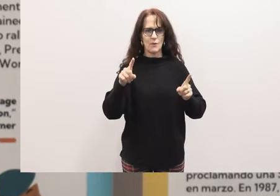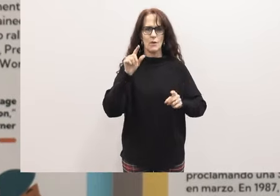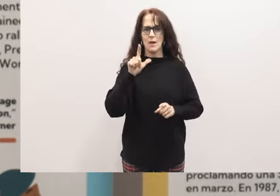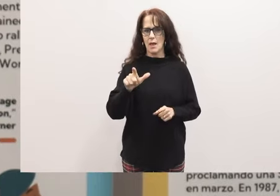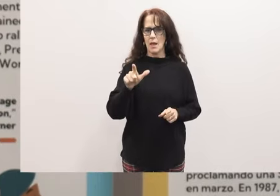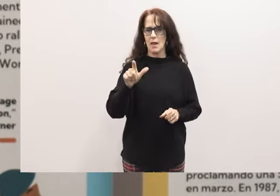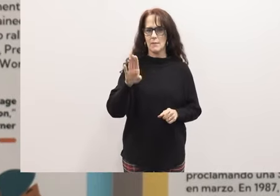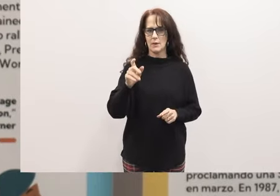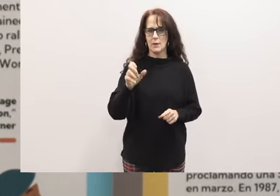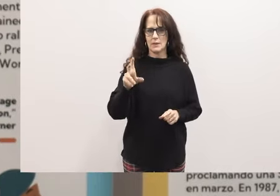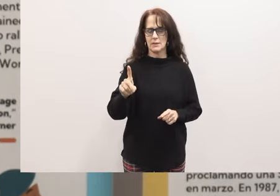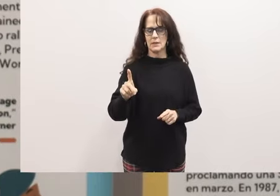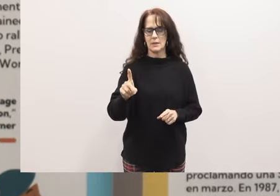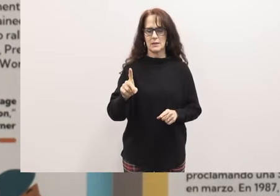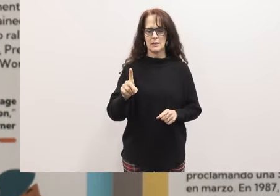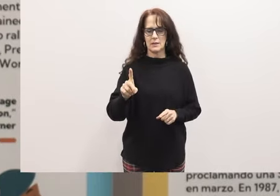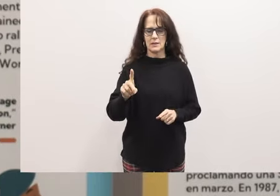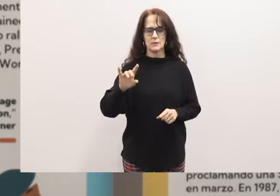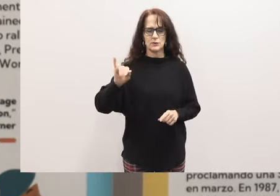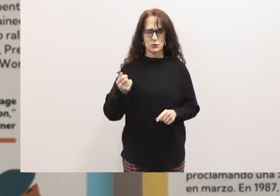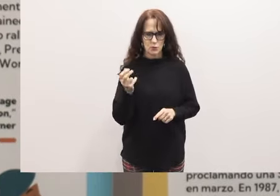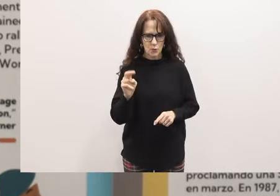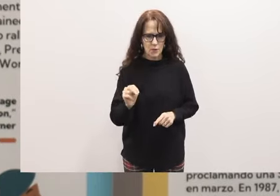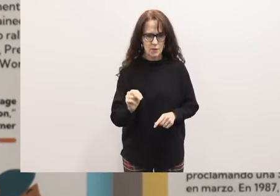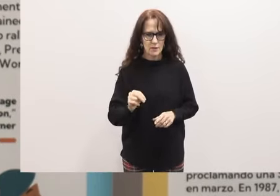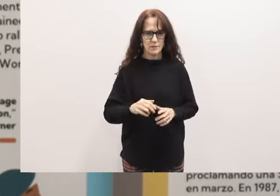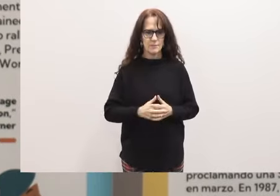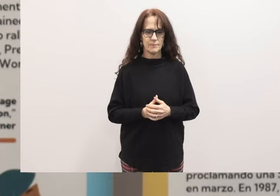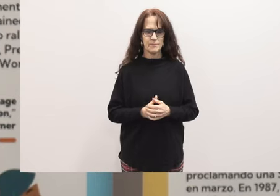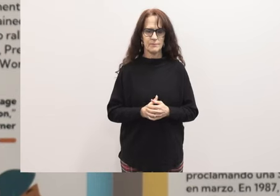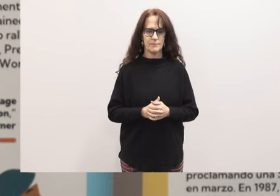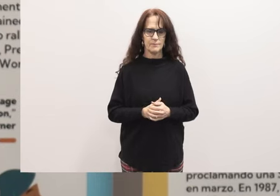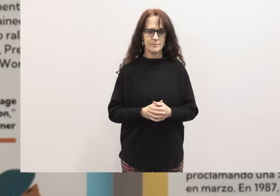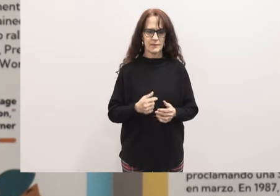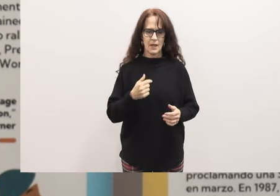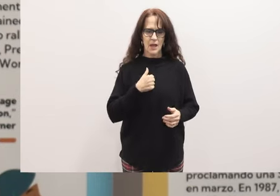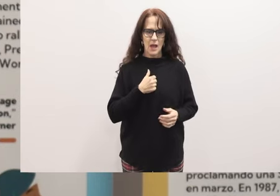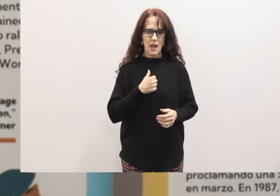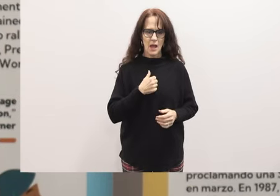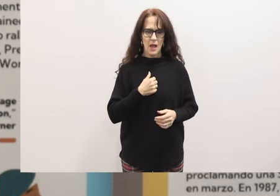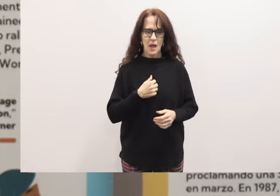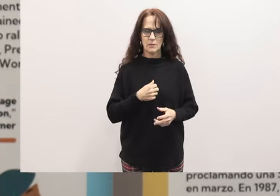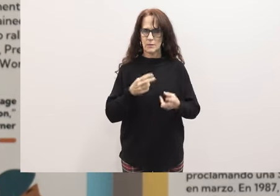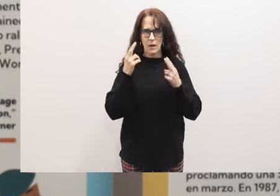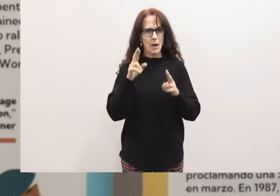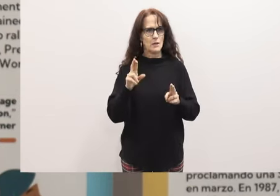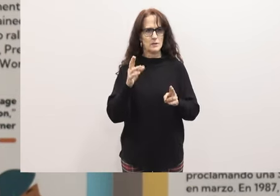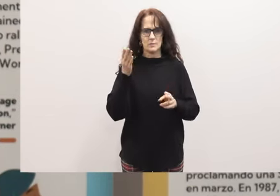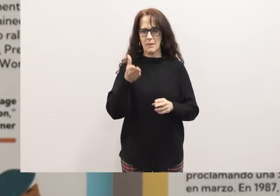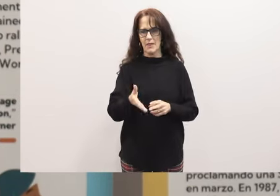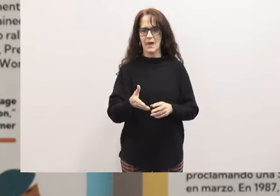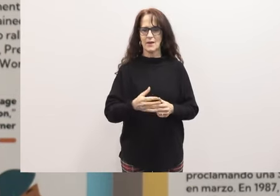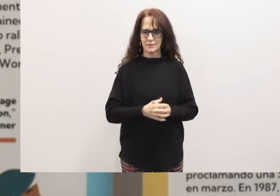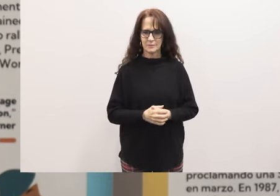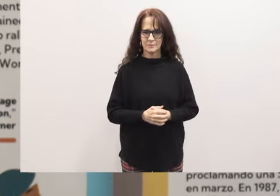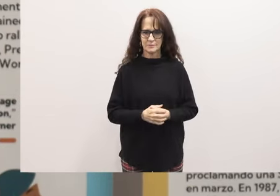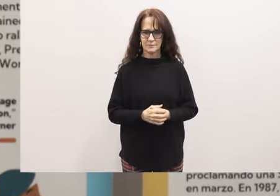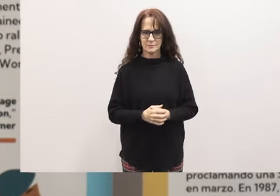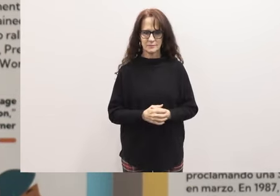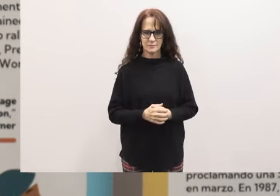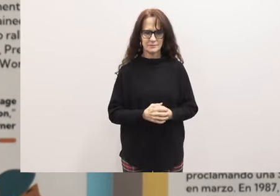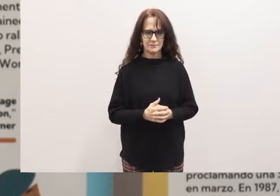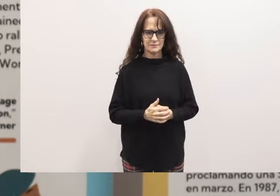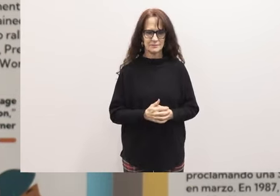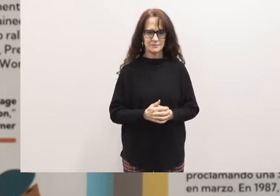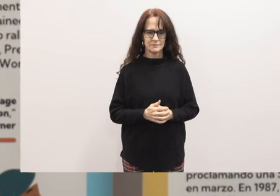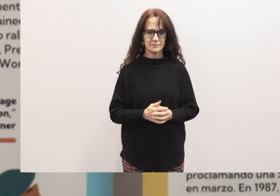Beach, a real accomplishment for Jordan, and I felt privileged to be there. And so